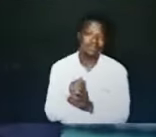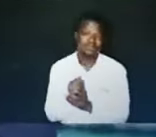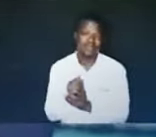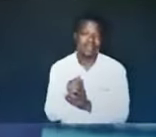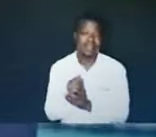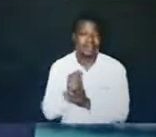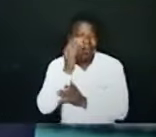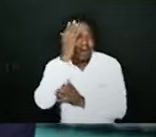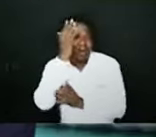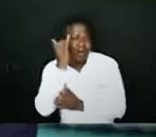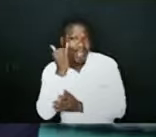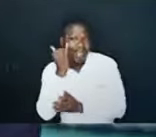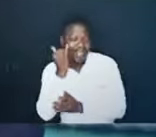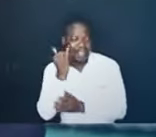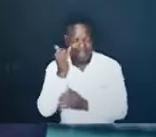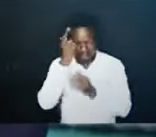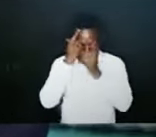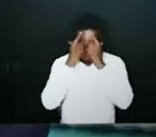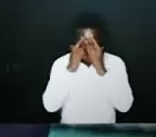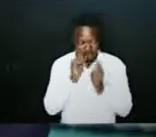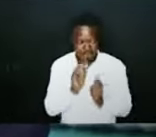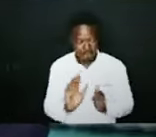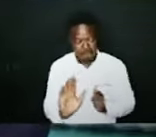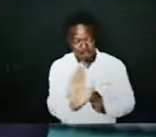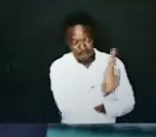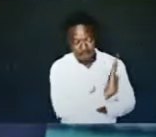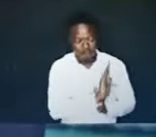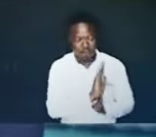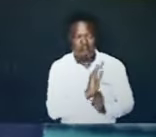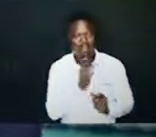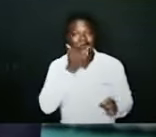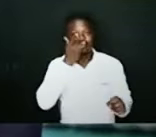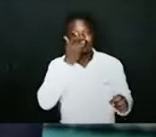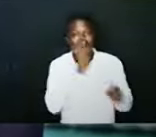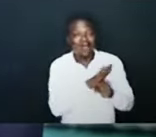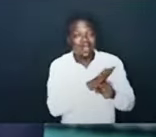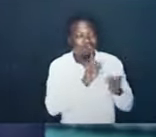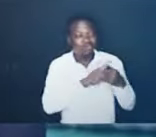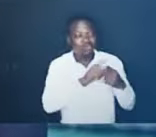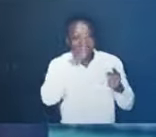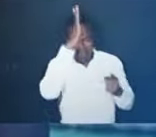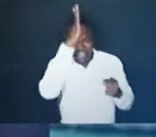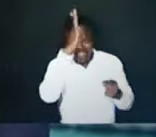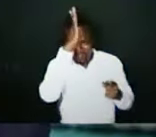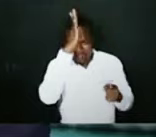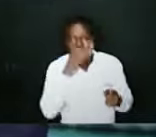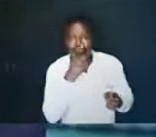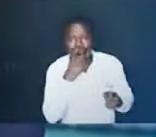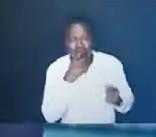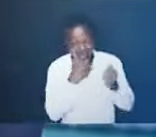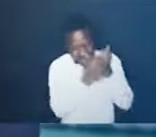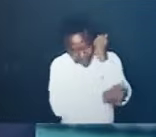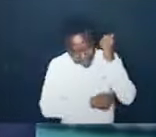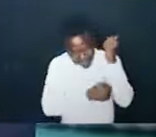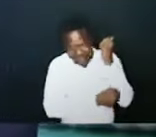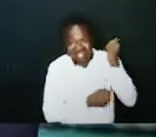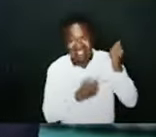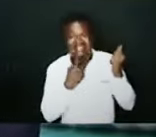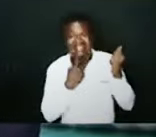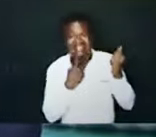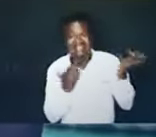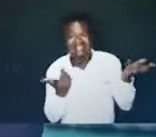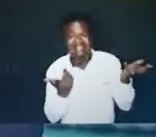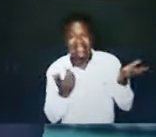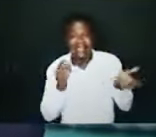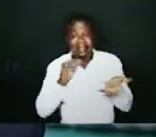the promise to their father, Abraham, and by extension to all of us, was that in you shall